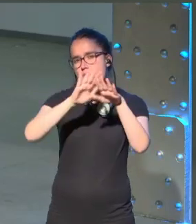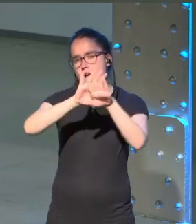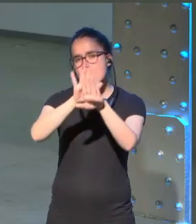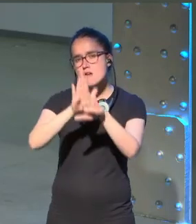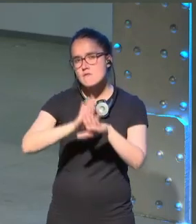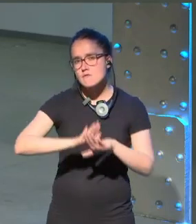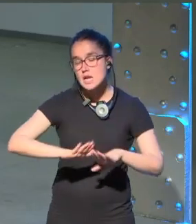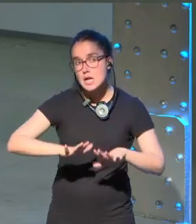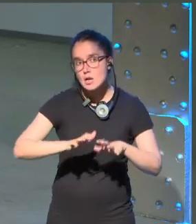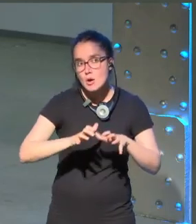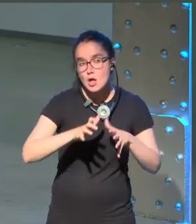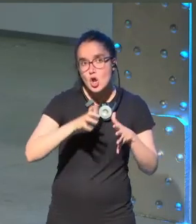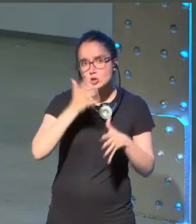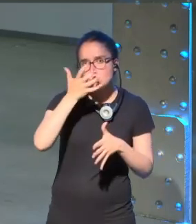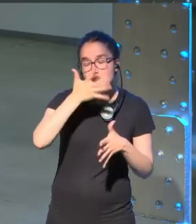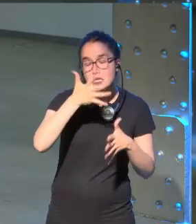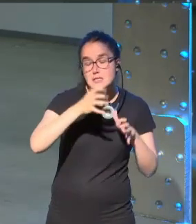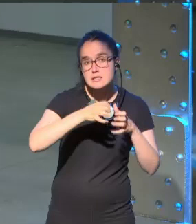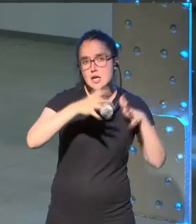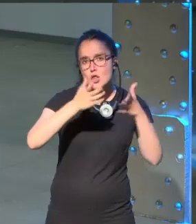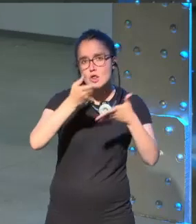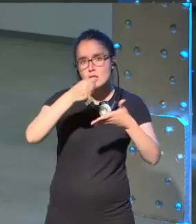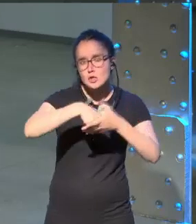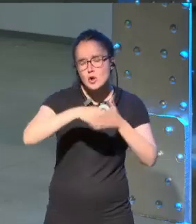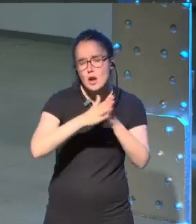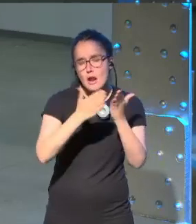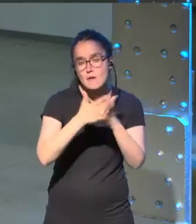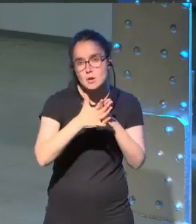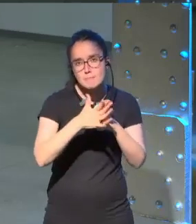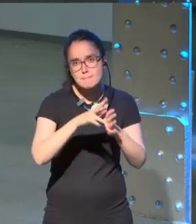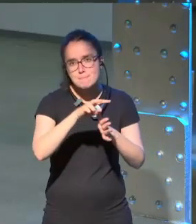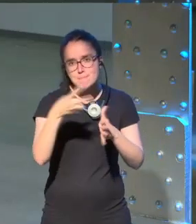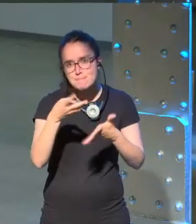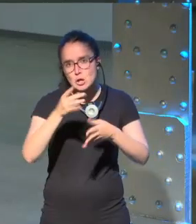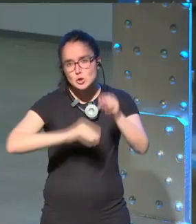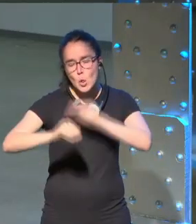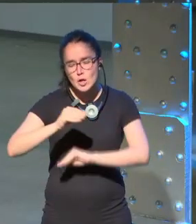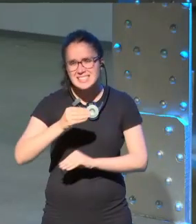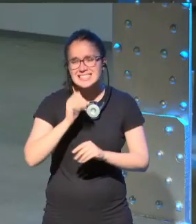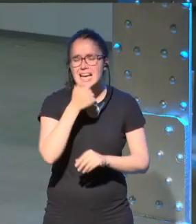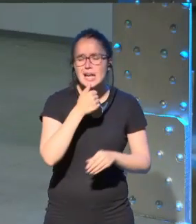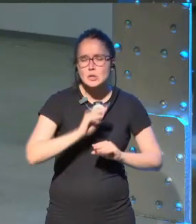to solve the mysteries of the novels. What's the secret behind Gurney?